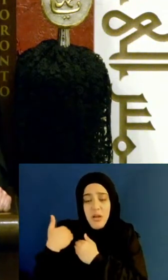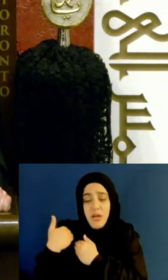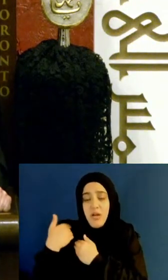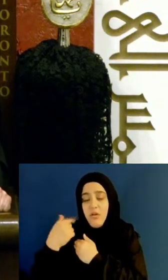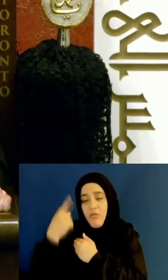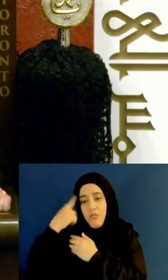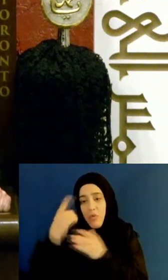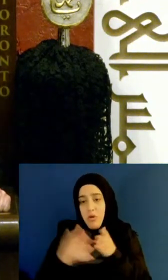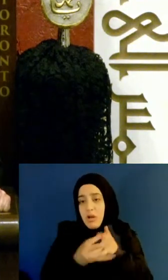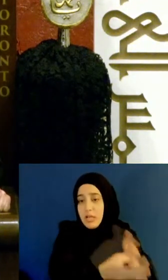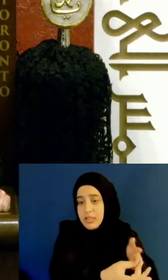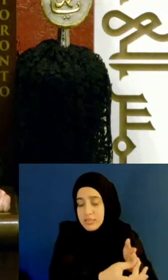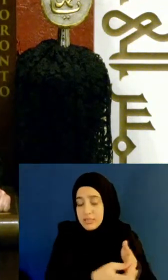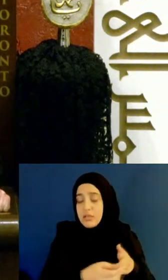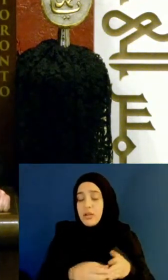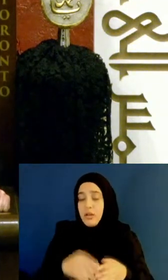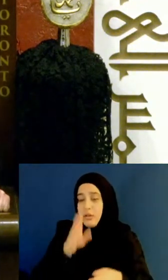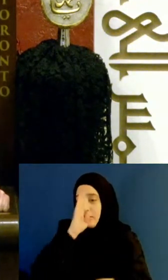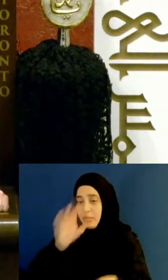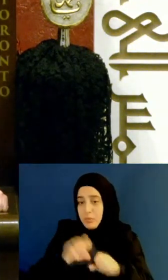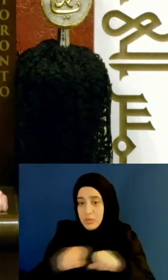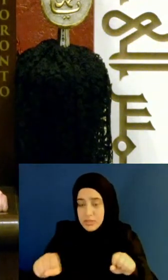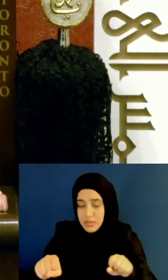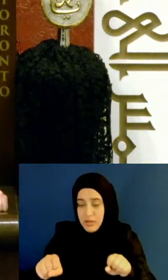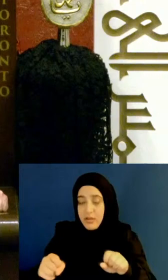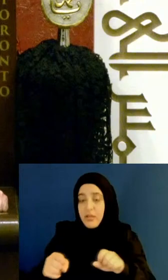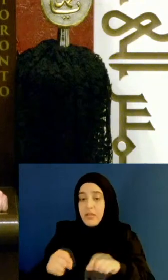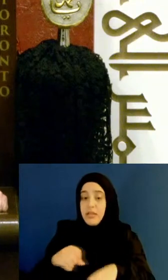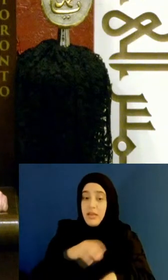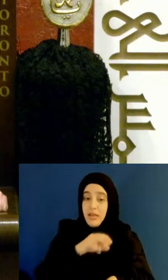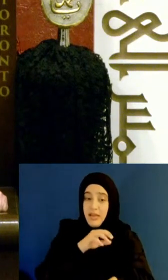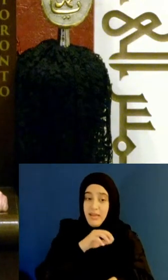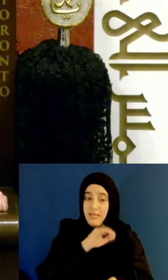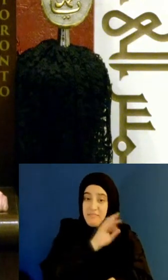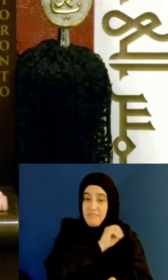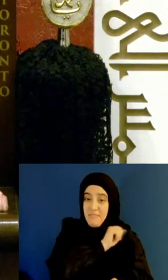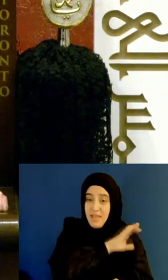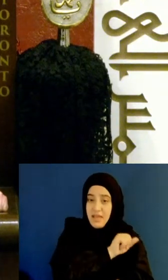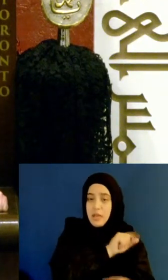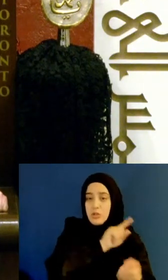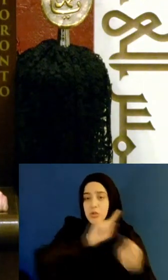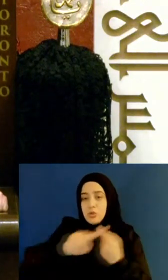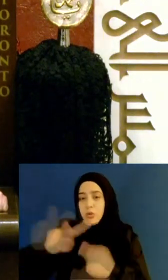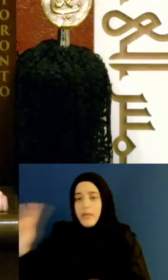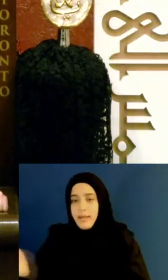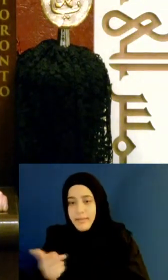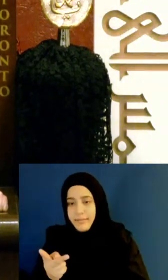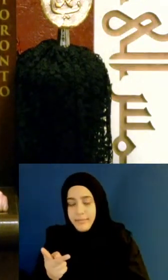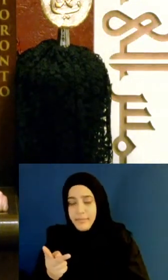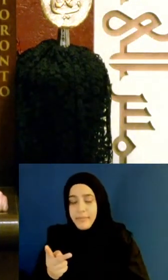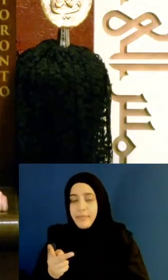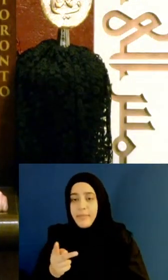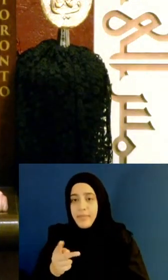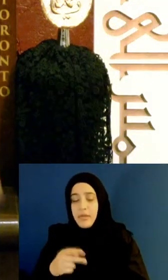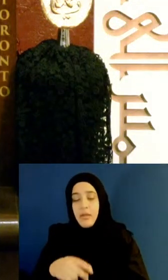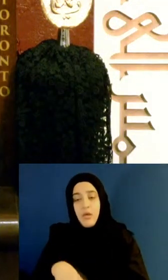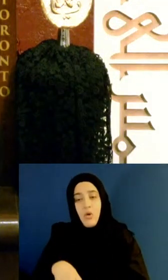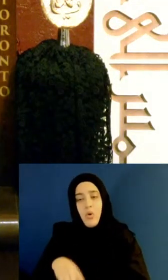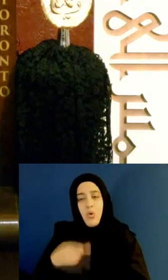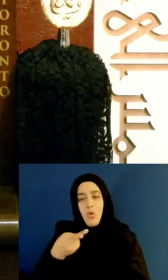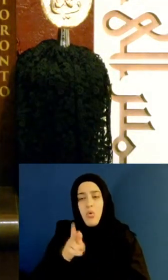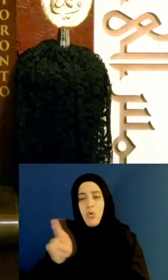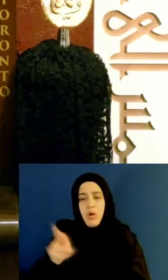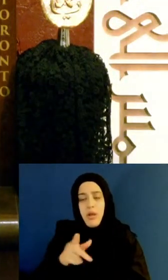Kufa all the way to Karbala. And from the day that they reached Karbala, 2nd of Muharram, until Yawm al-Ashur, Hur was over there.